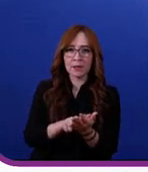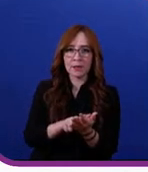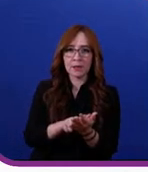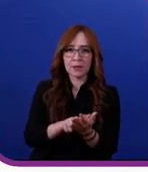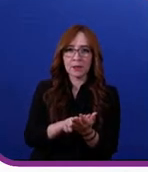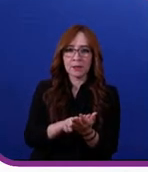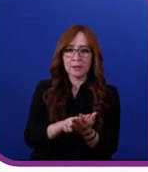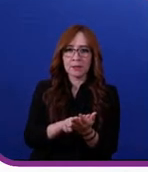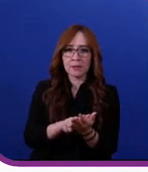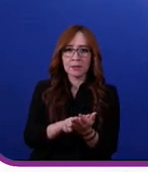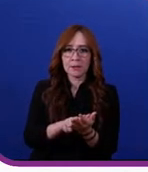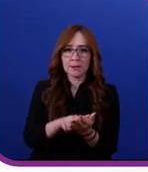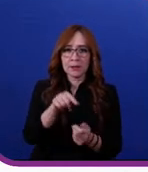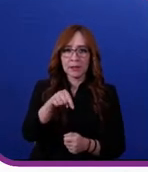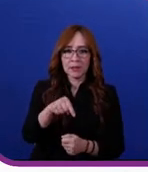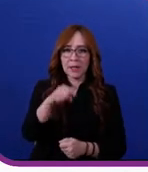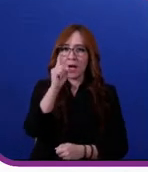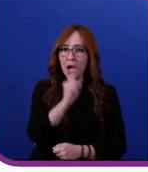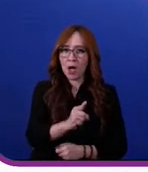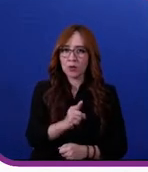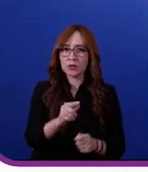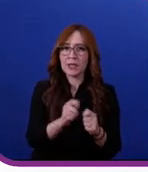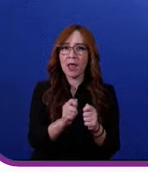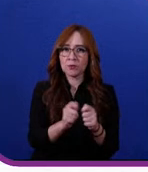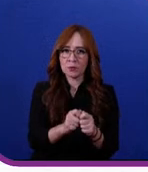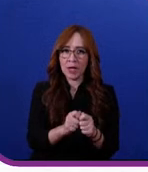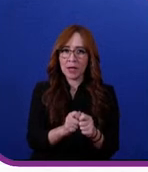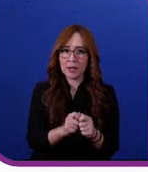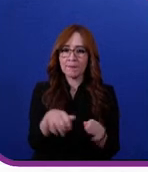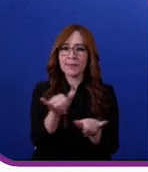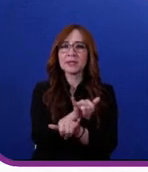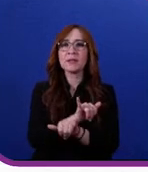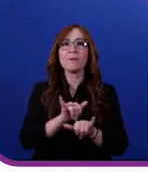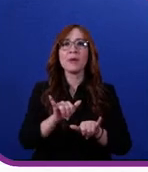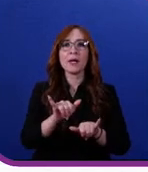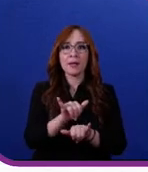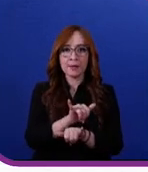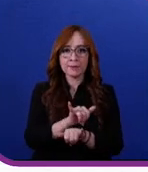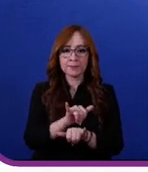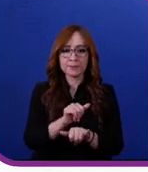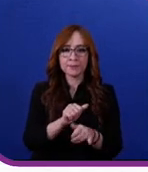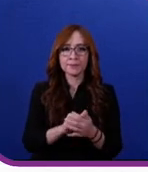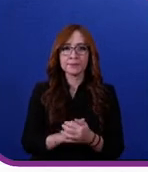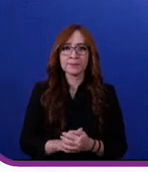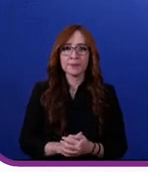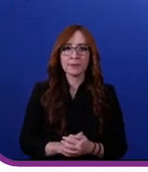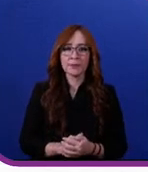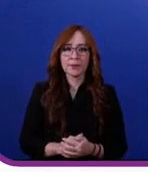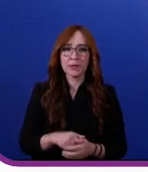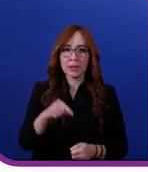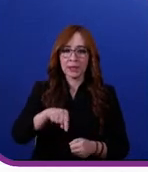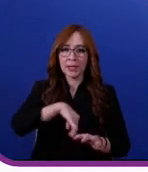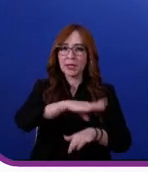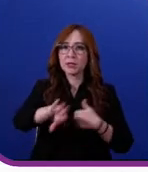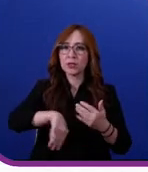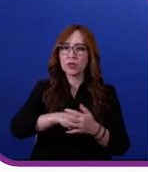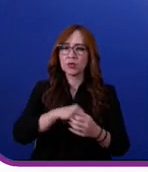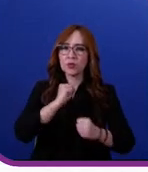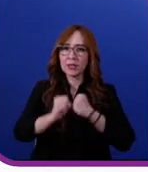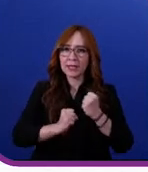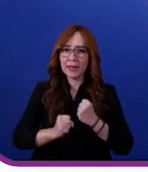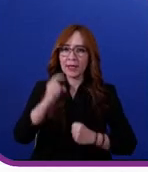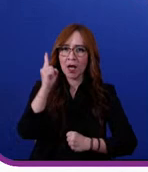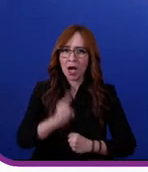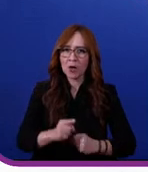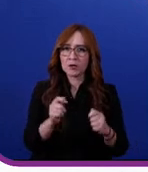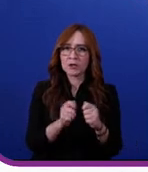display that we have to do of these two or needs and x-ride Hai This is